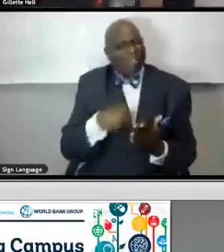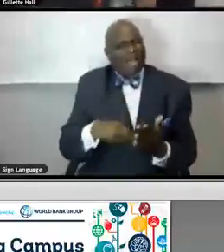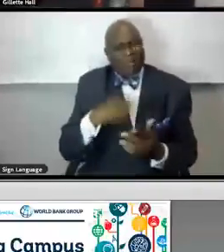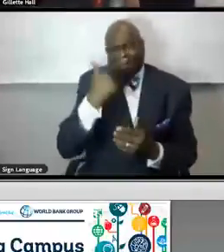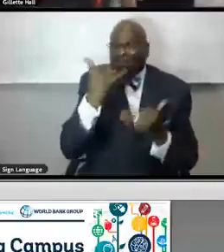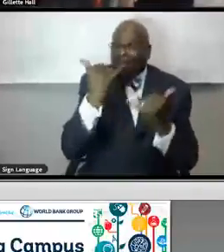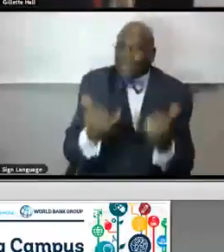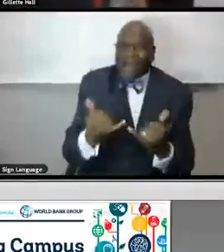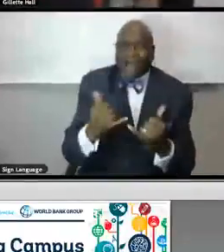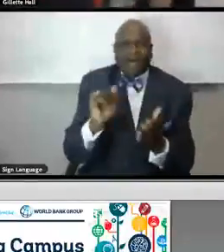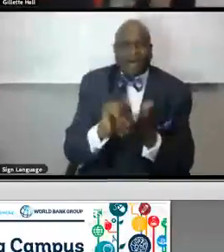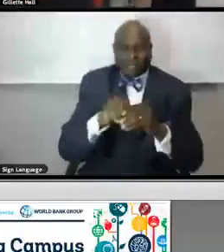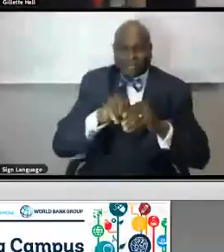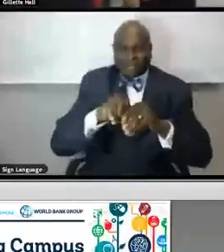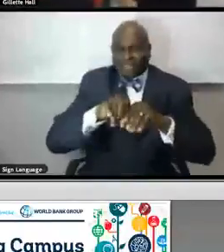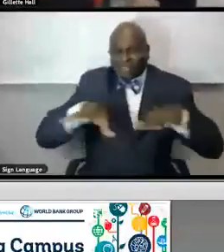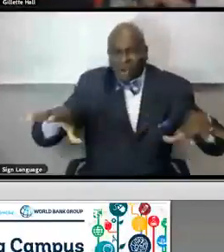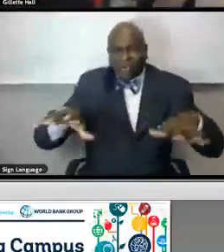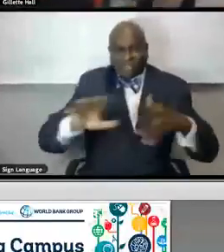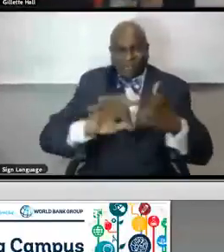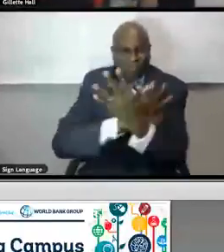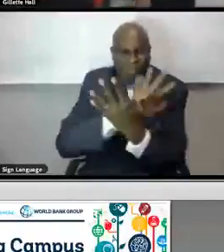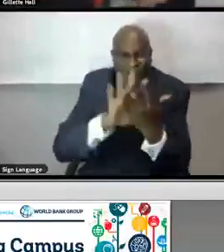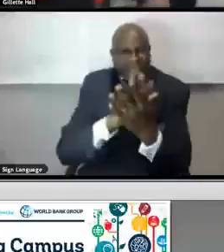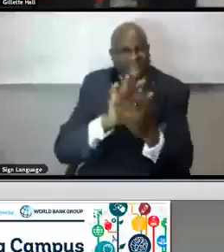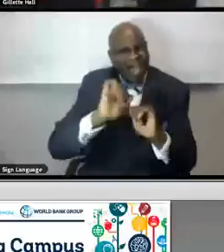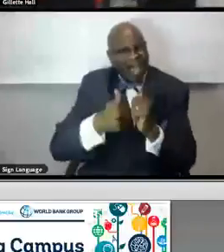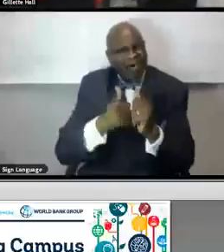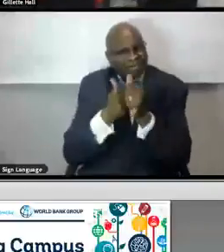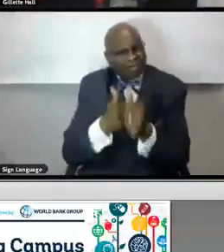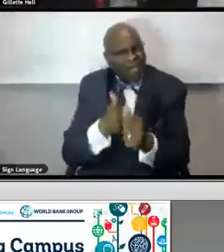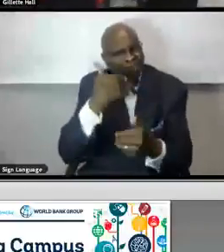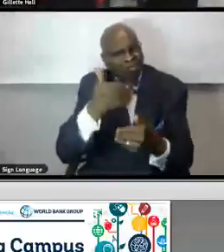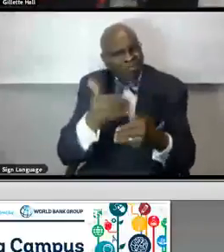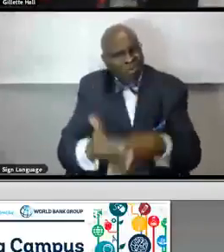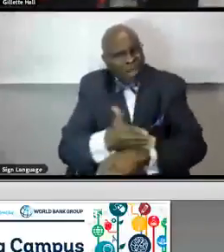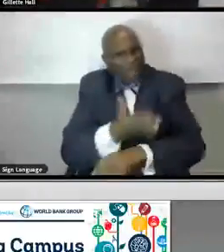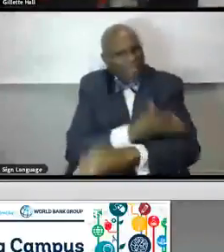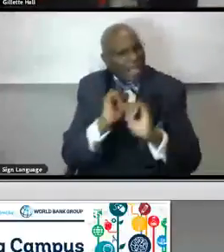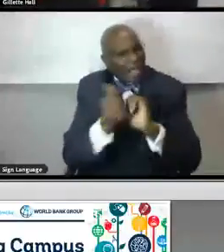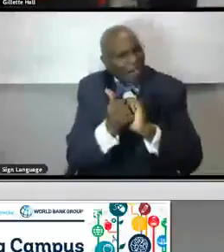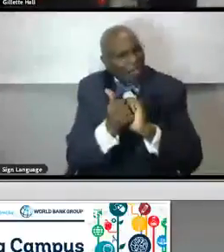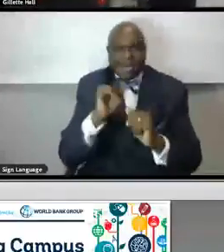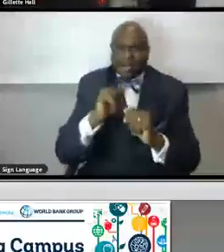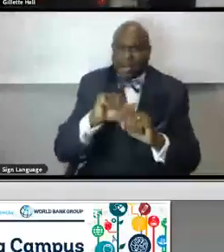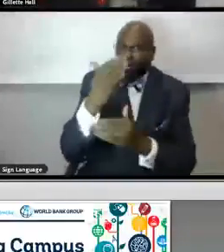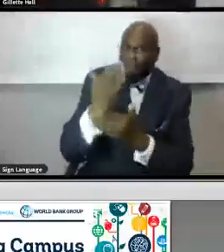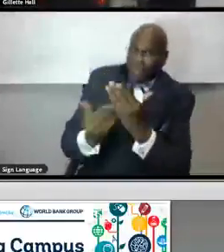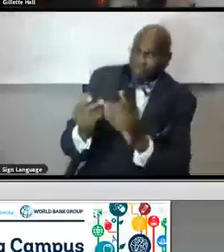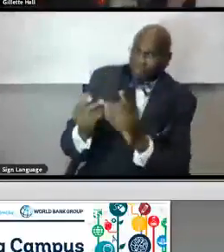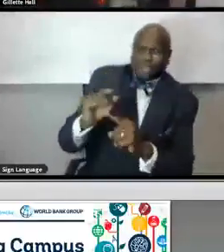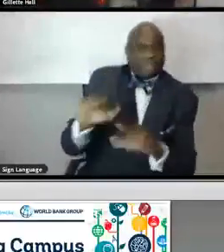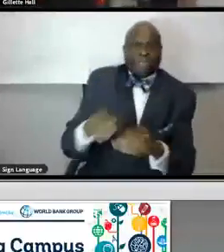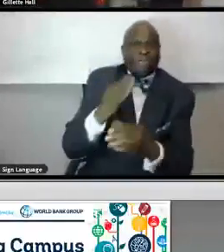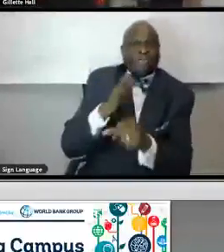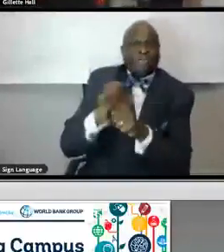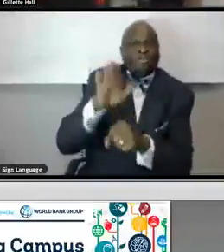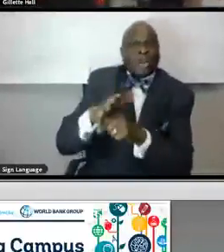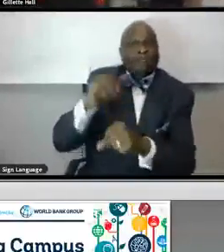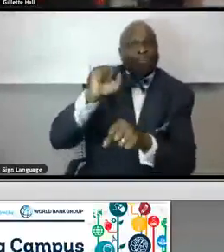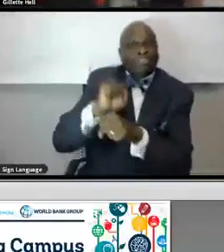now dispersed, murky. How are we going to track progress in all of these areas? On the other hand, I don't think it does a good enough job